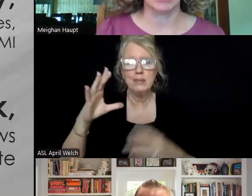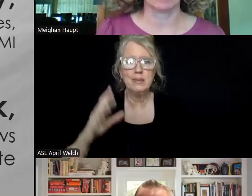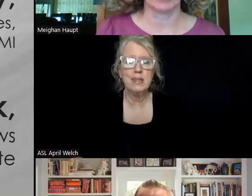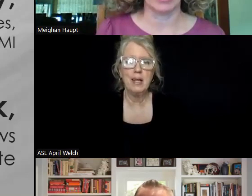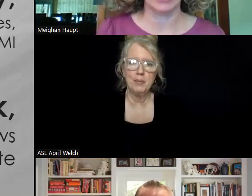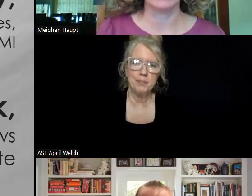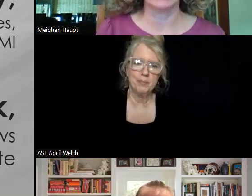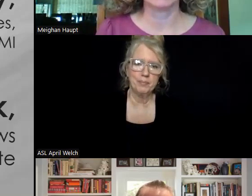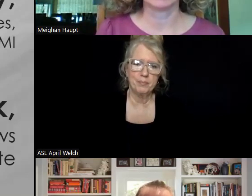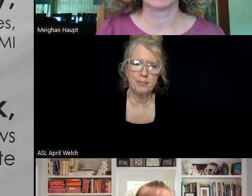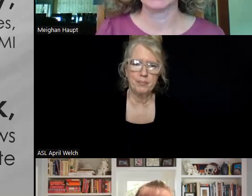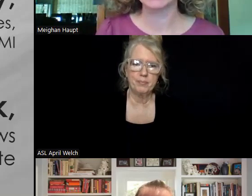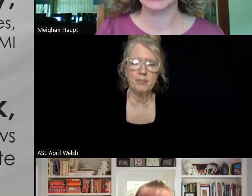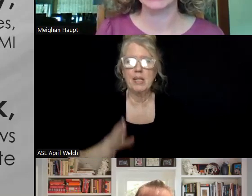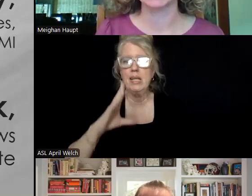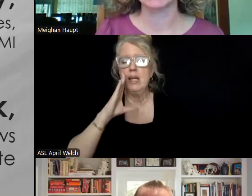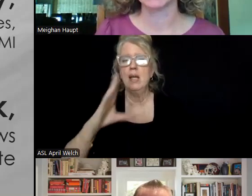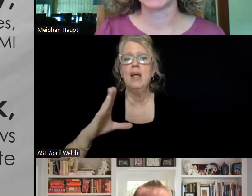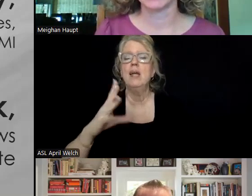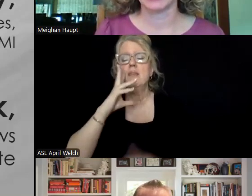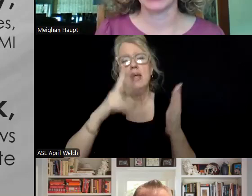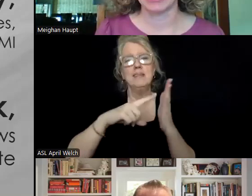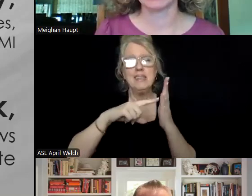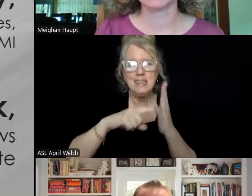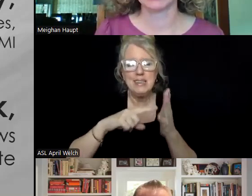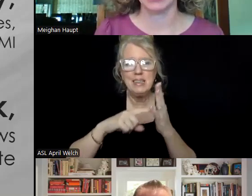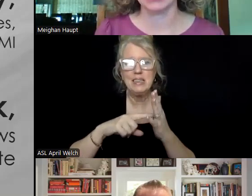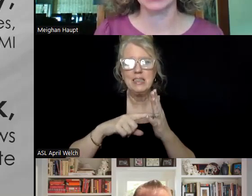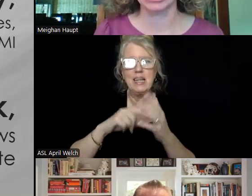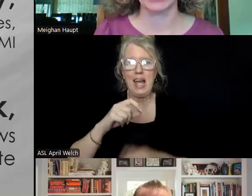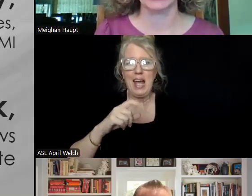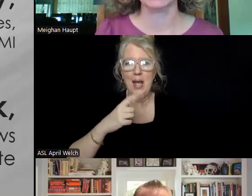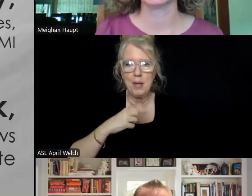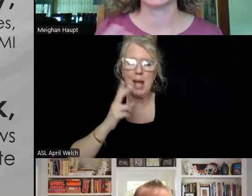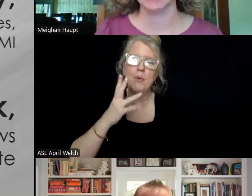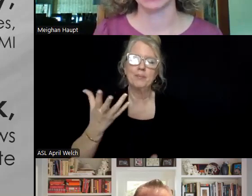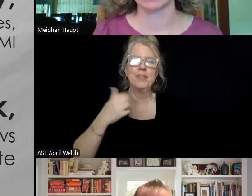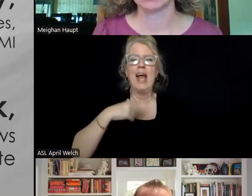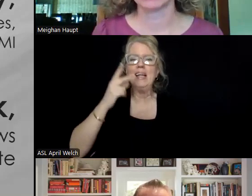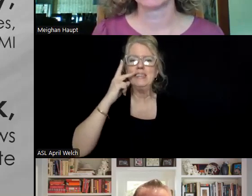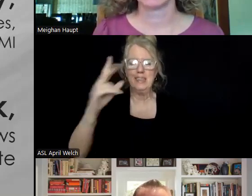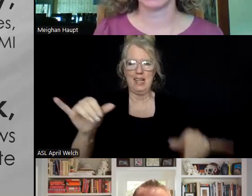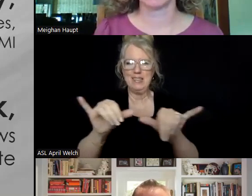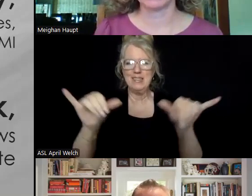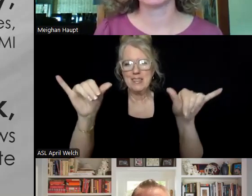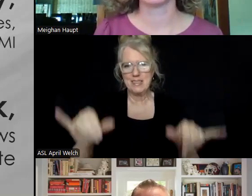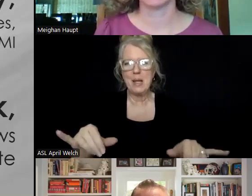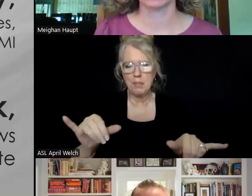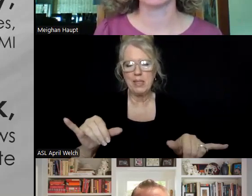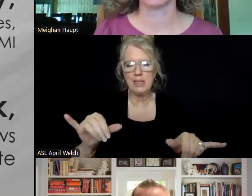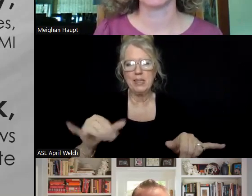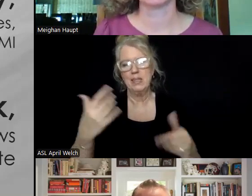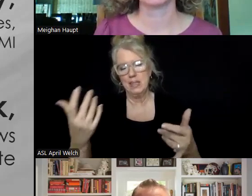the an indicator. I see it this way, as a systemic piece